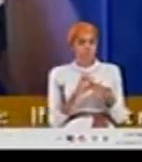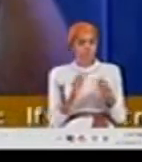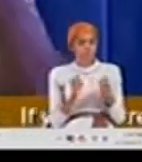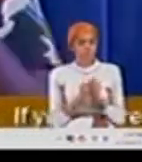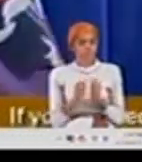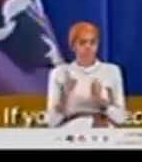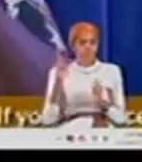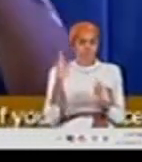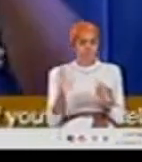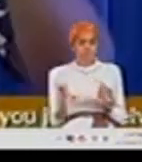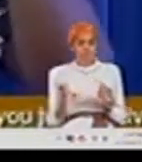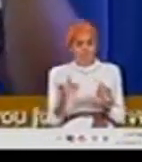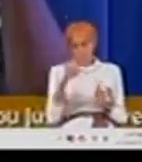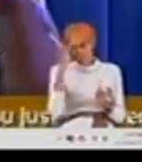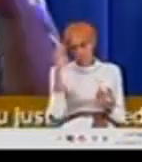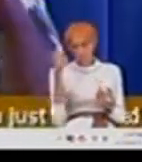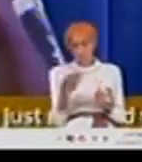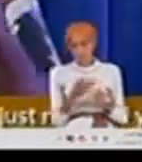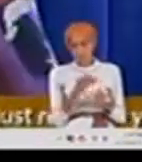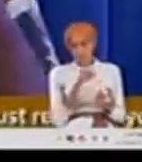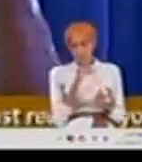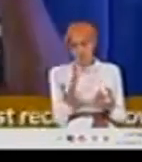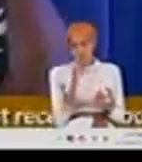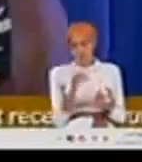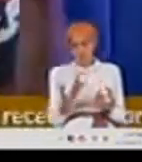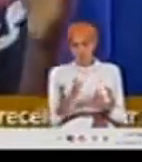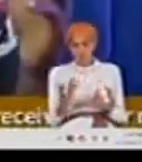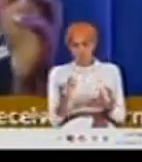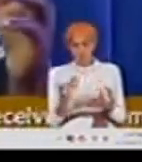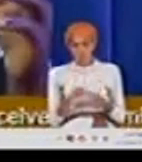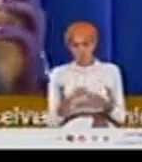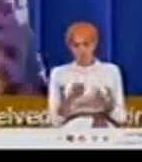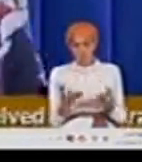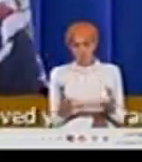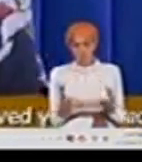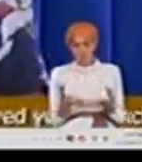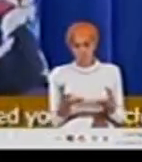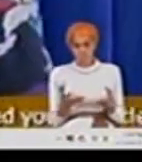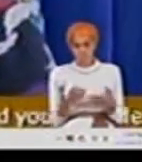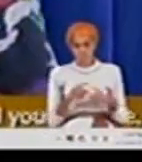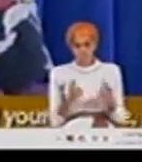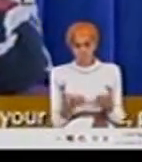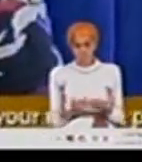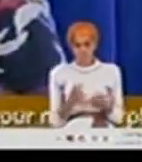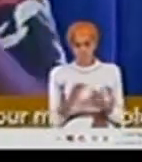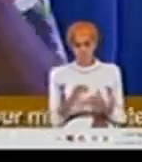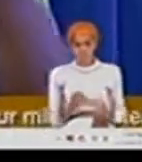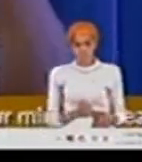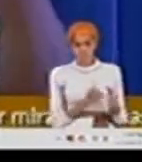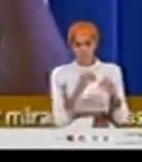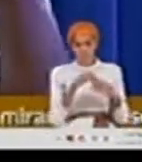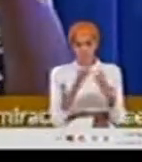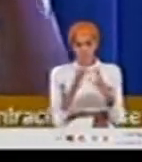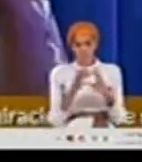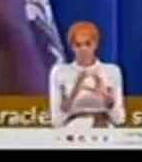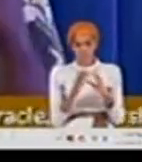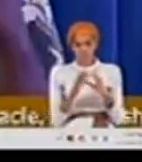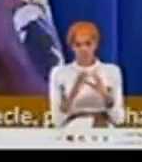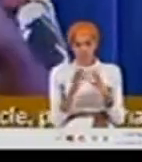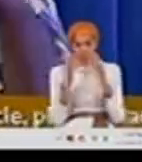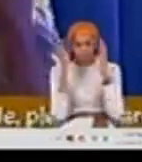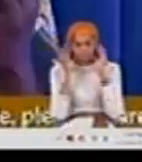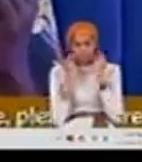there was a book I was studying on the net Experiencing God so when I be became used